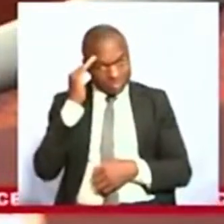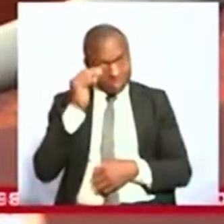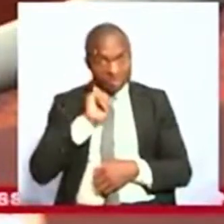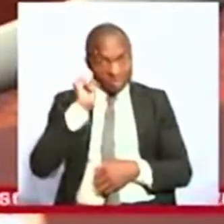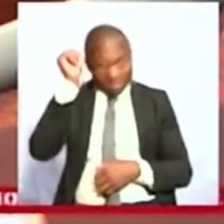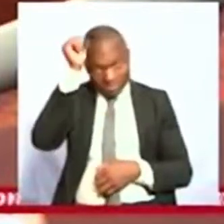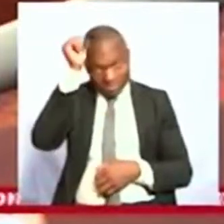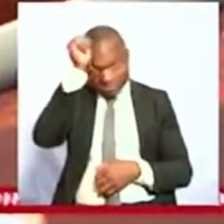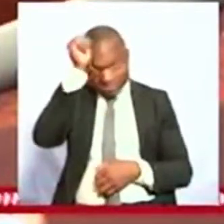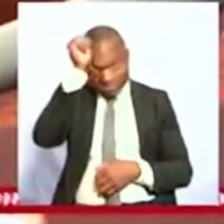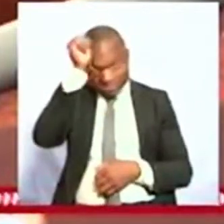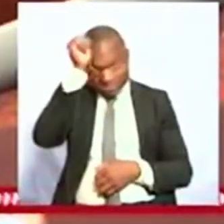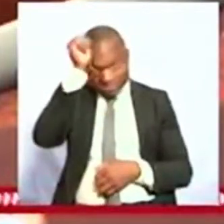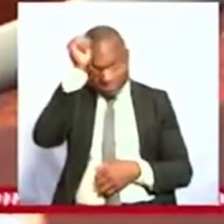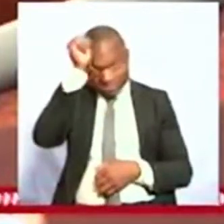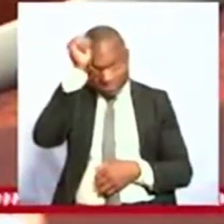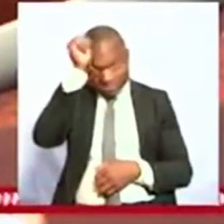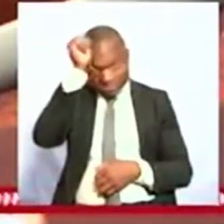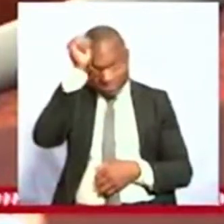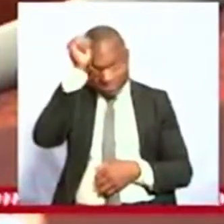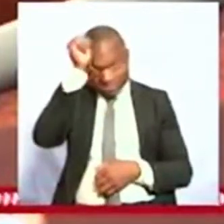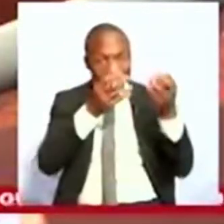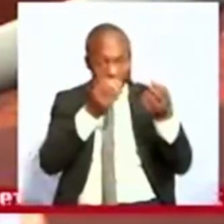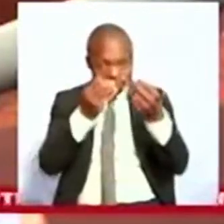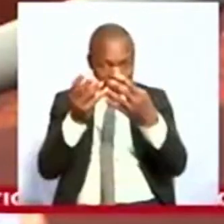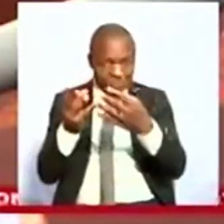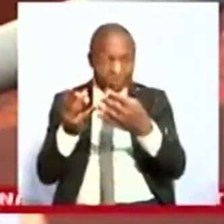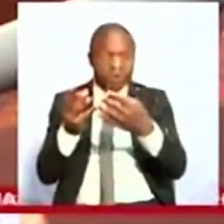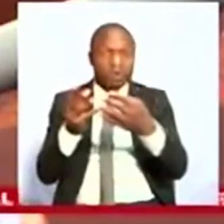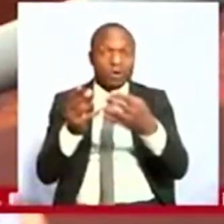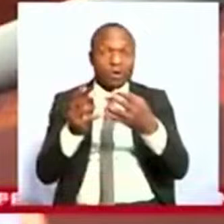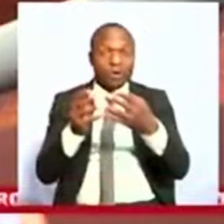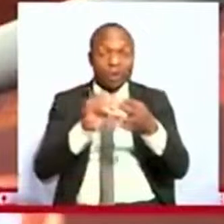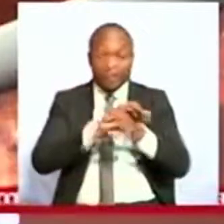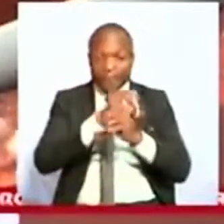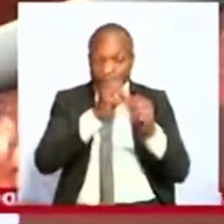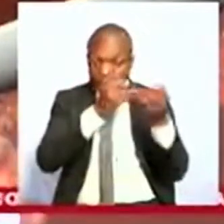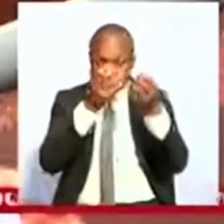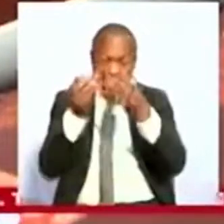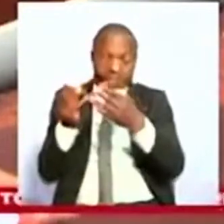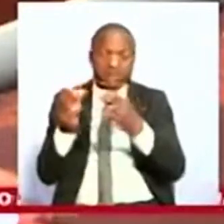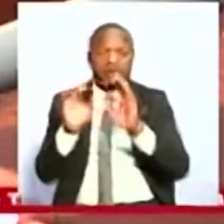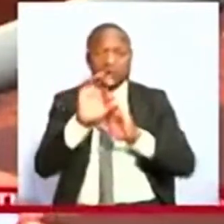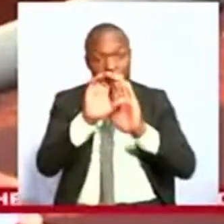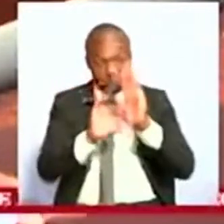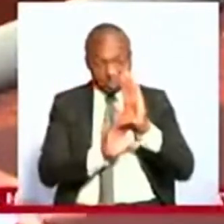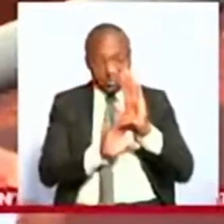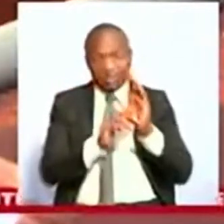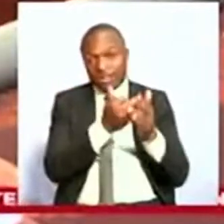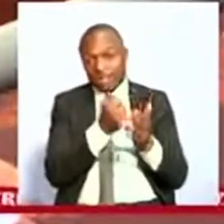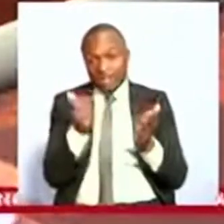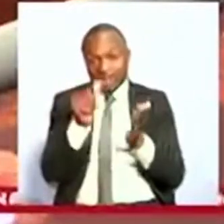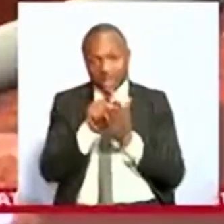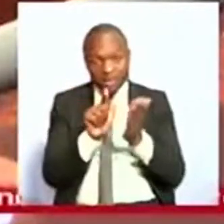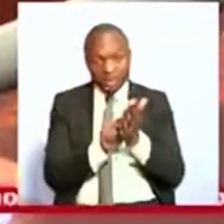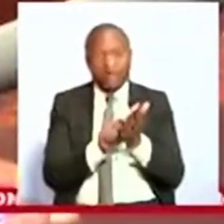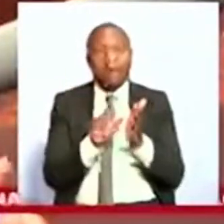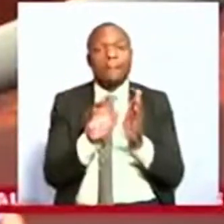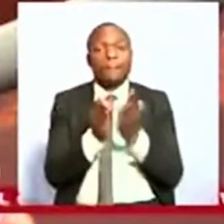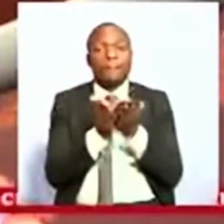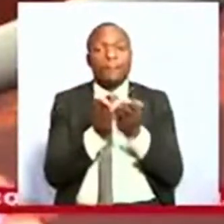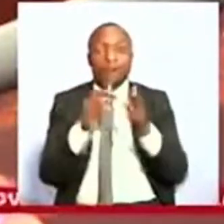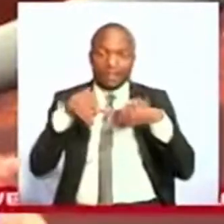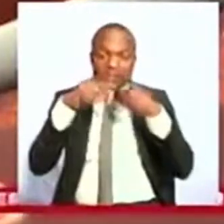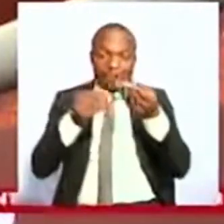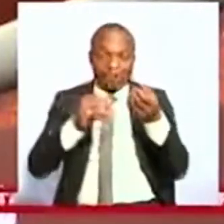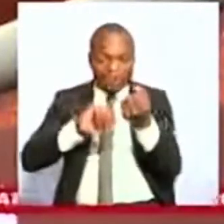African continent that almost all constitutions and other legal provisions provide for the protection